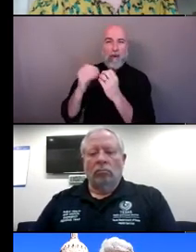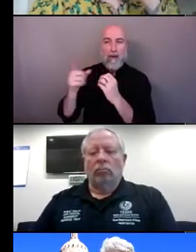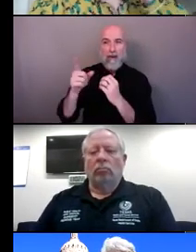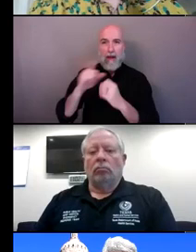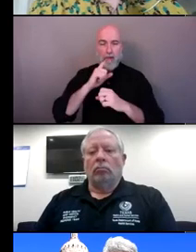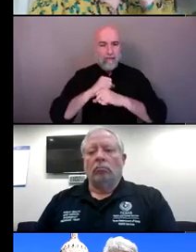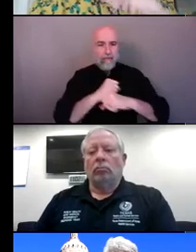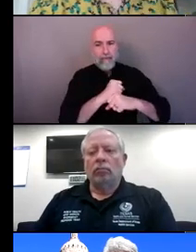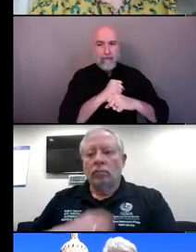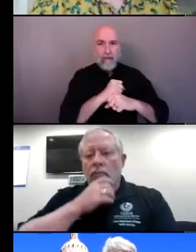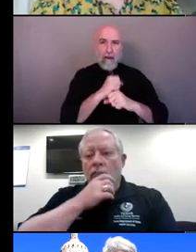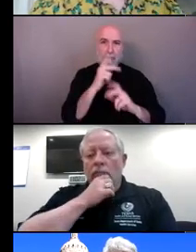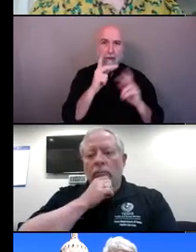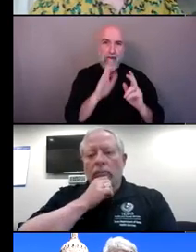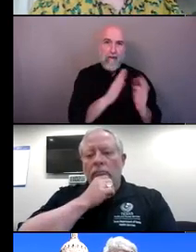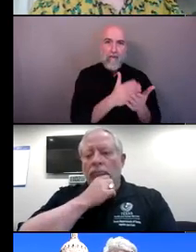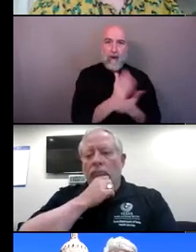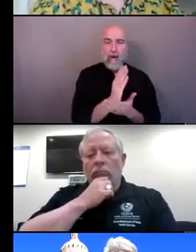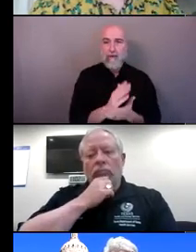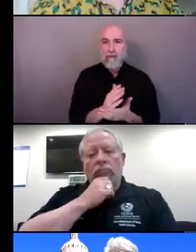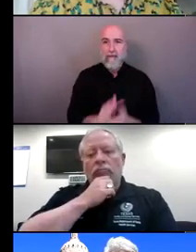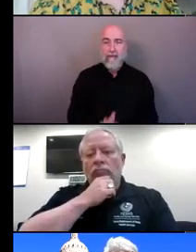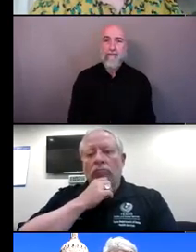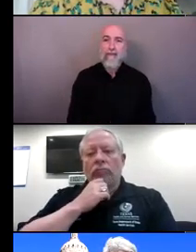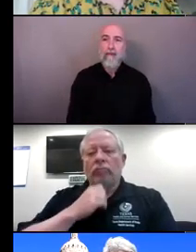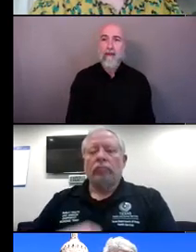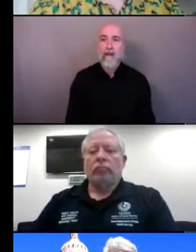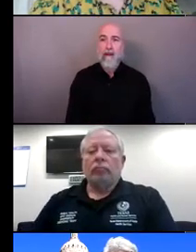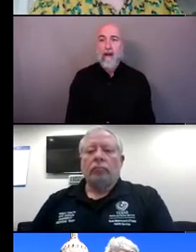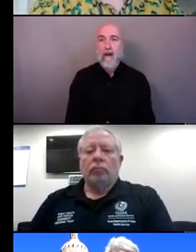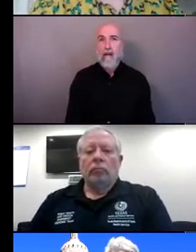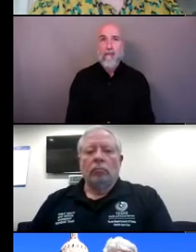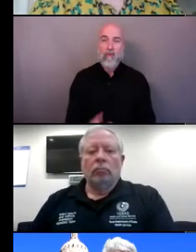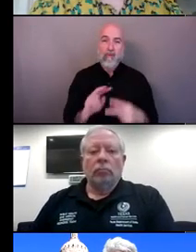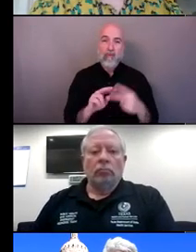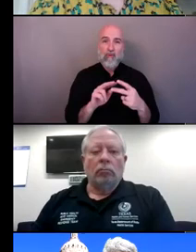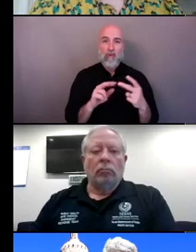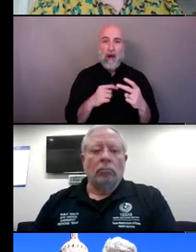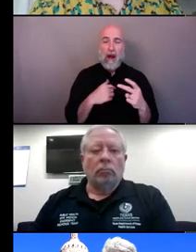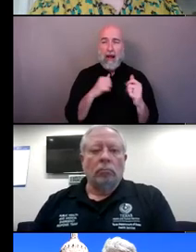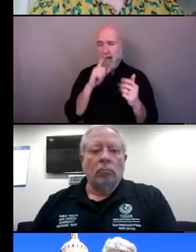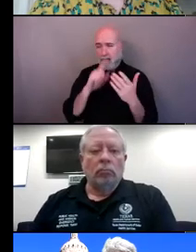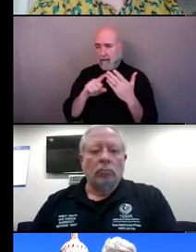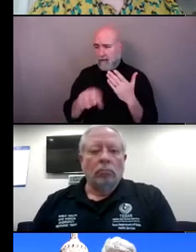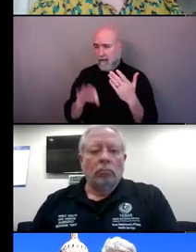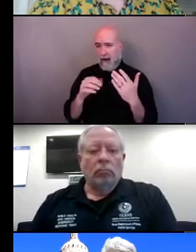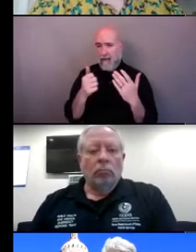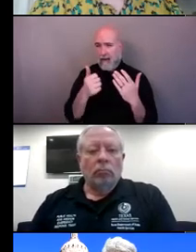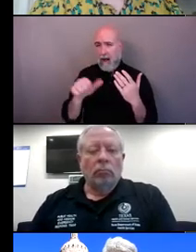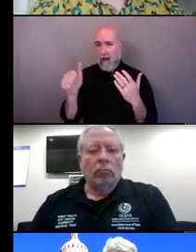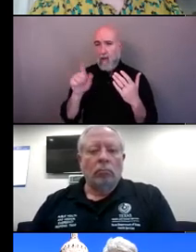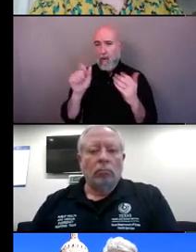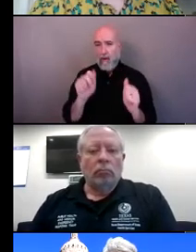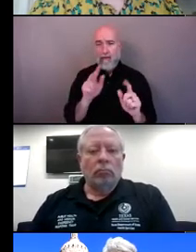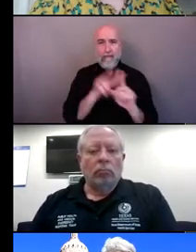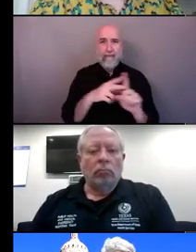of individuals with disabilities across the board. So those are a couple of areas. I'll look and see if I can find any other places where you can make a